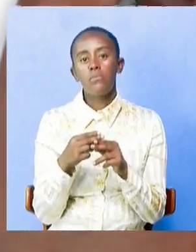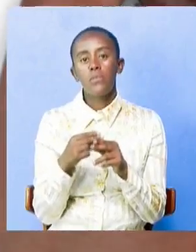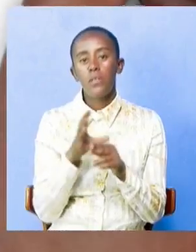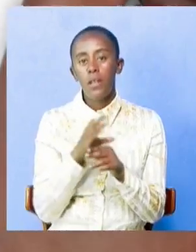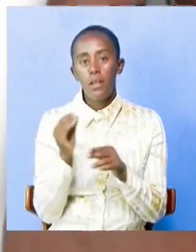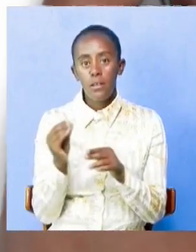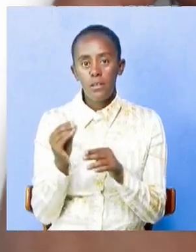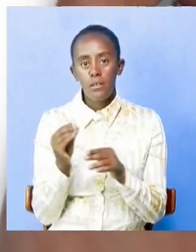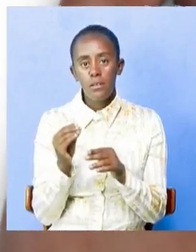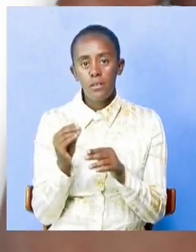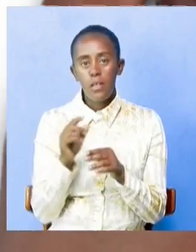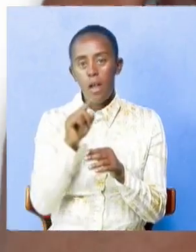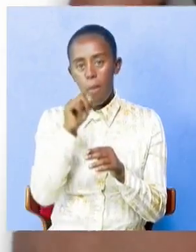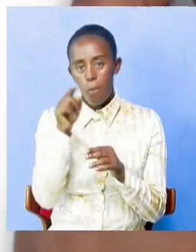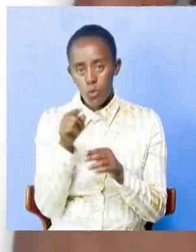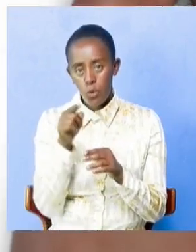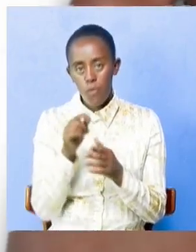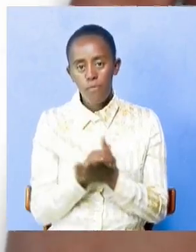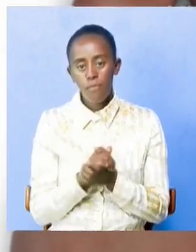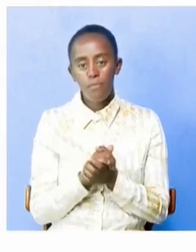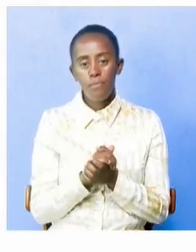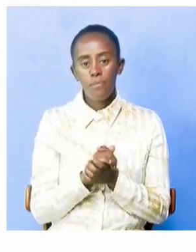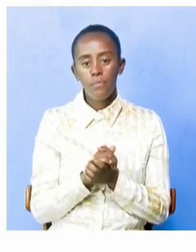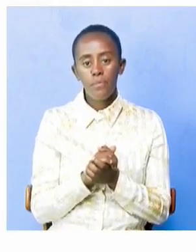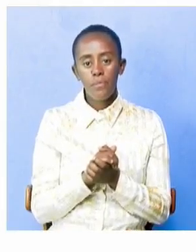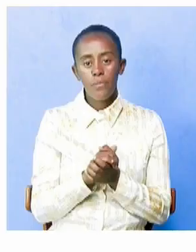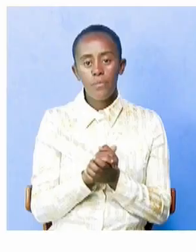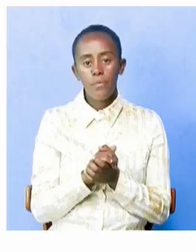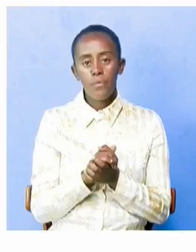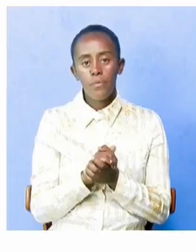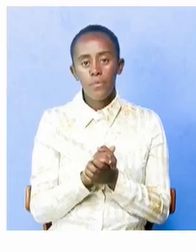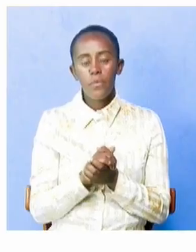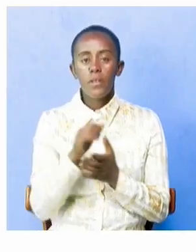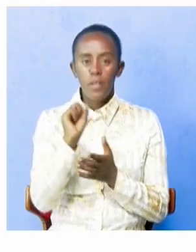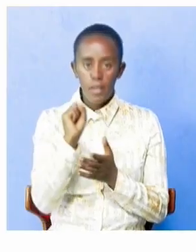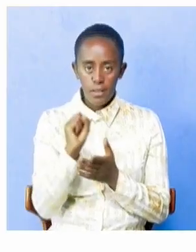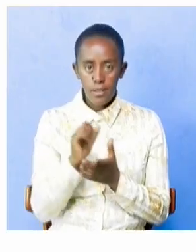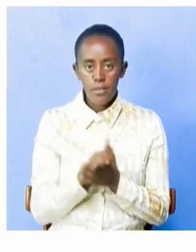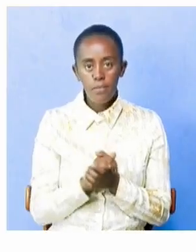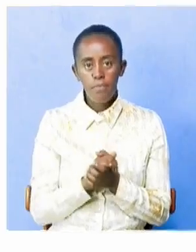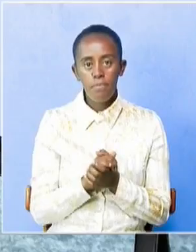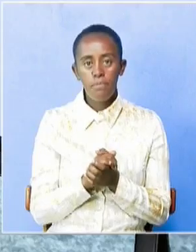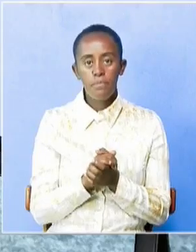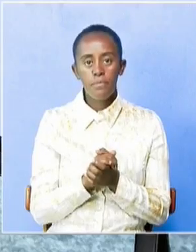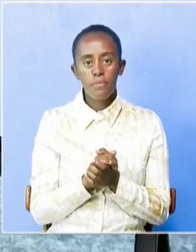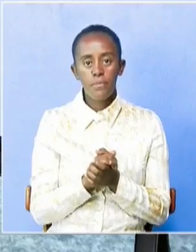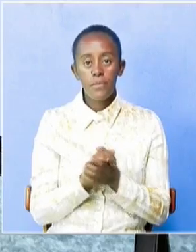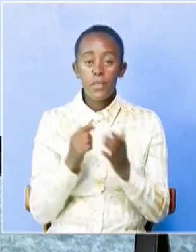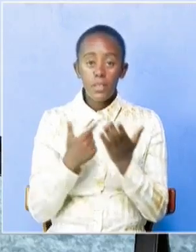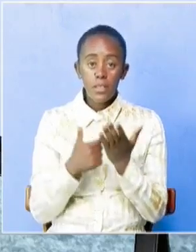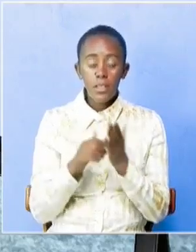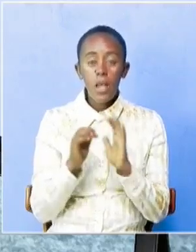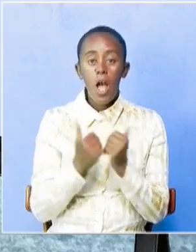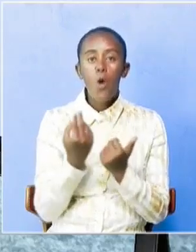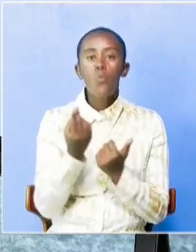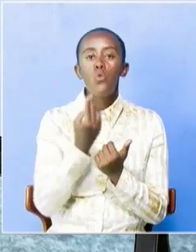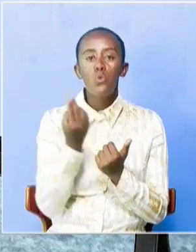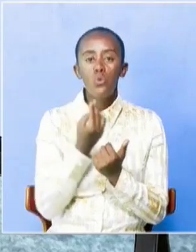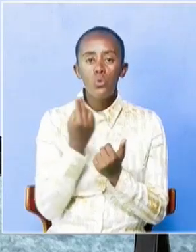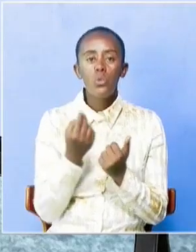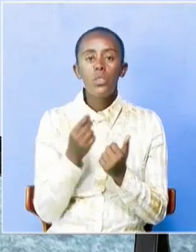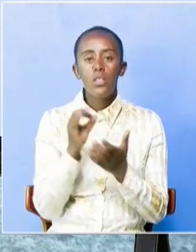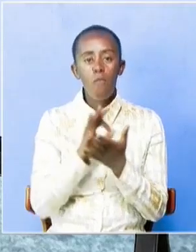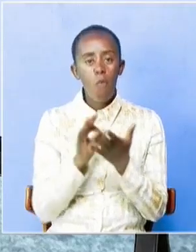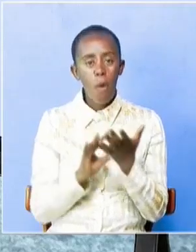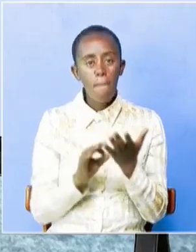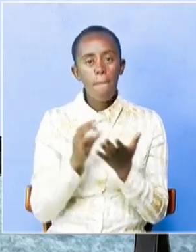and then apostrophe, and then S. This is the